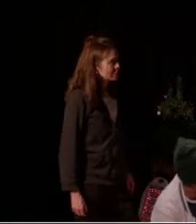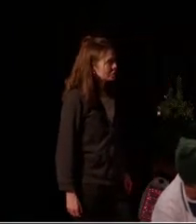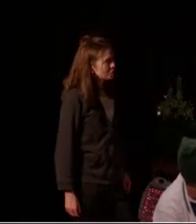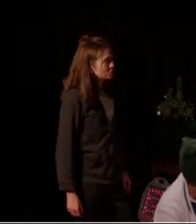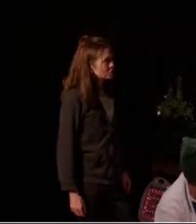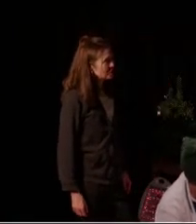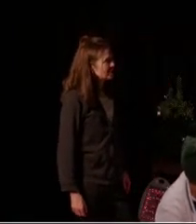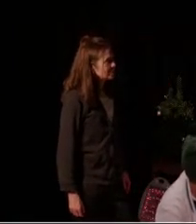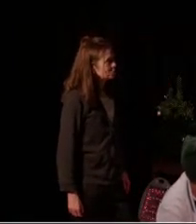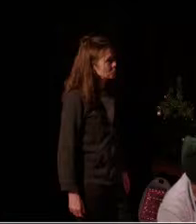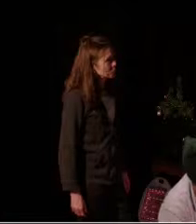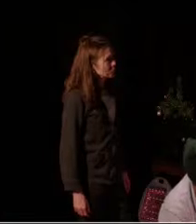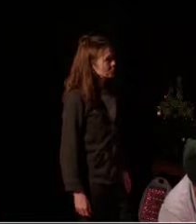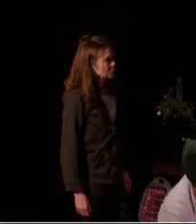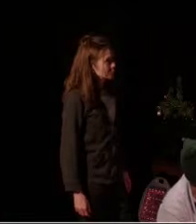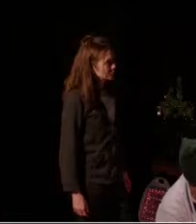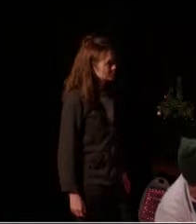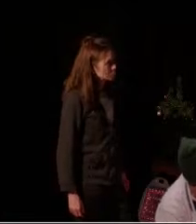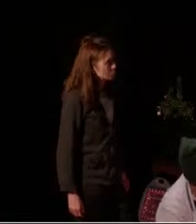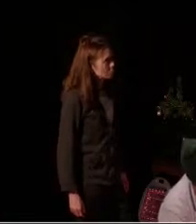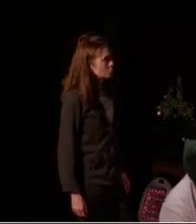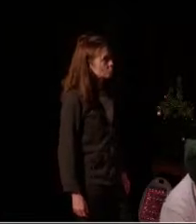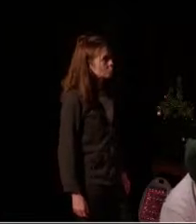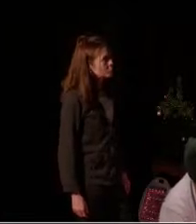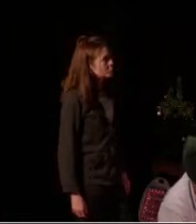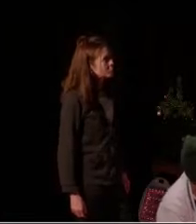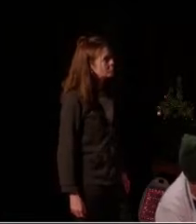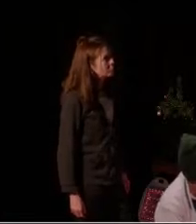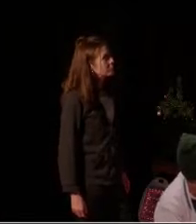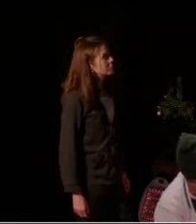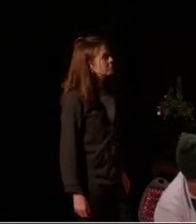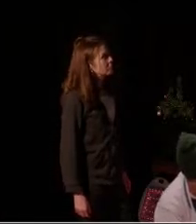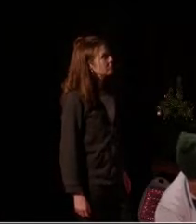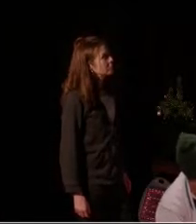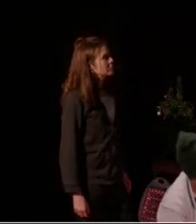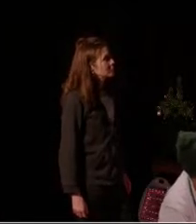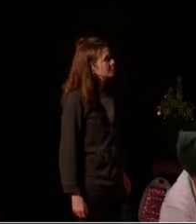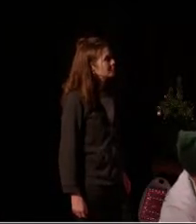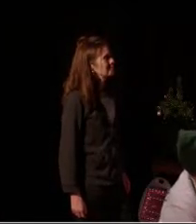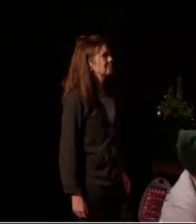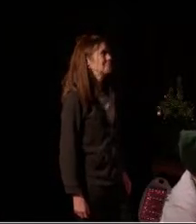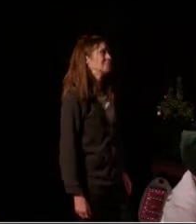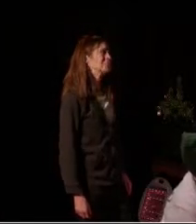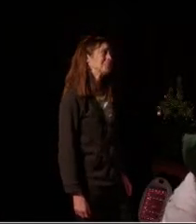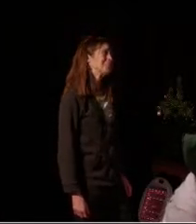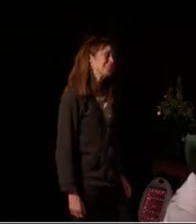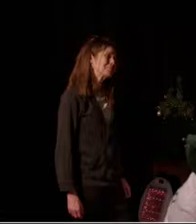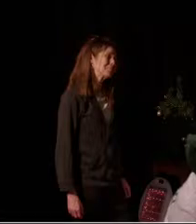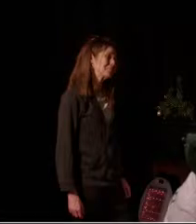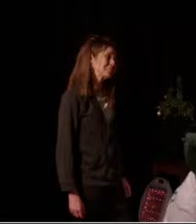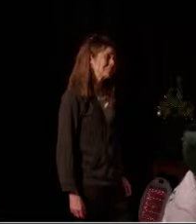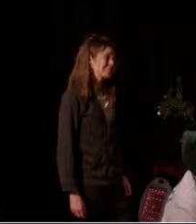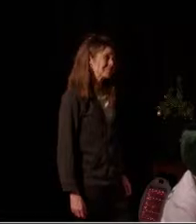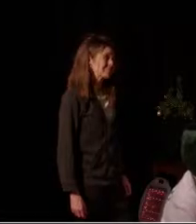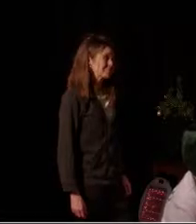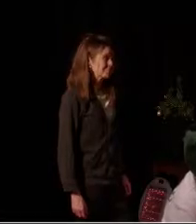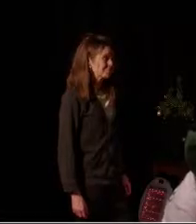Sir, spare your threats. The bug which you would fright me with, I